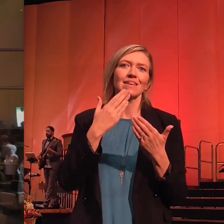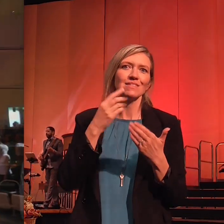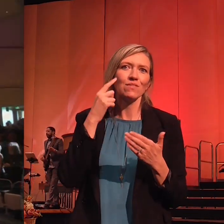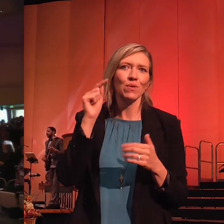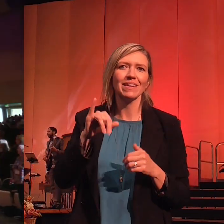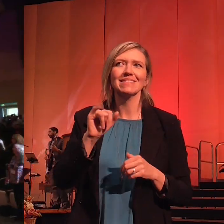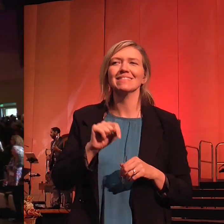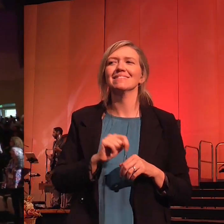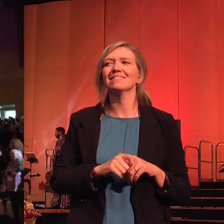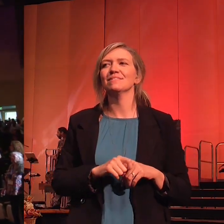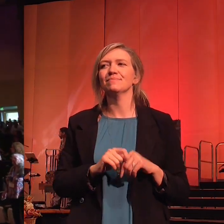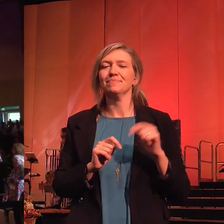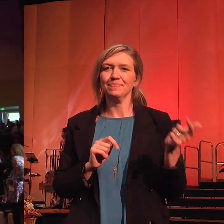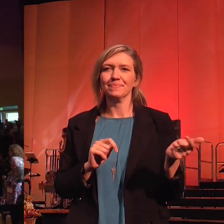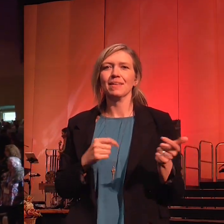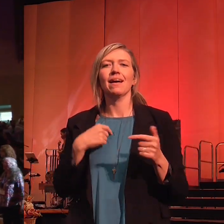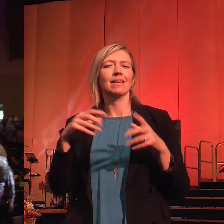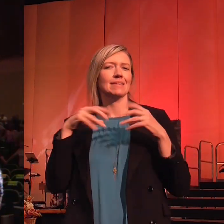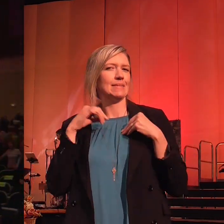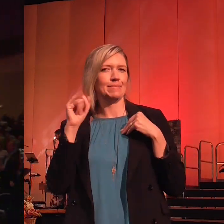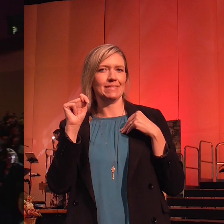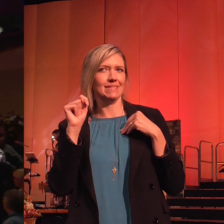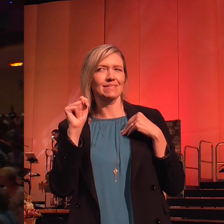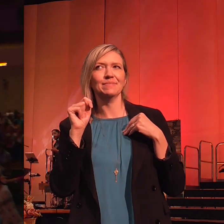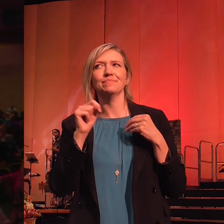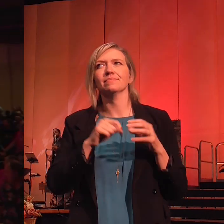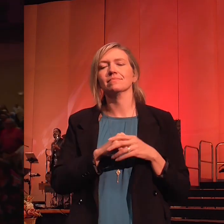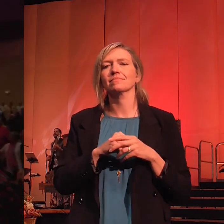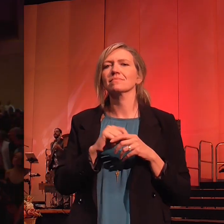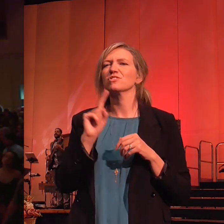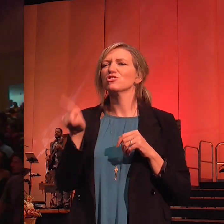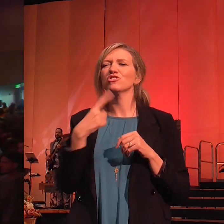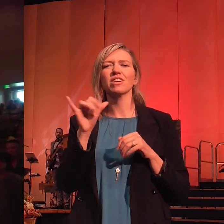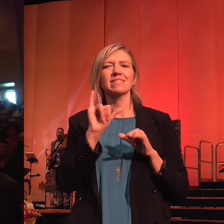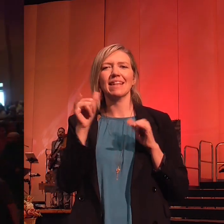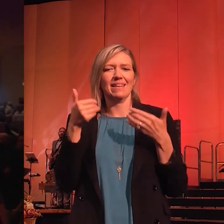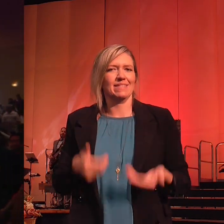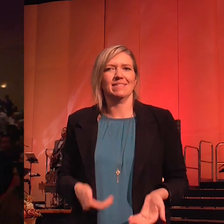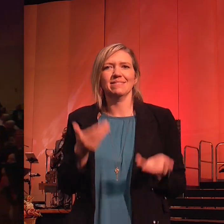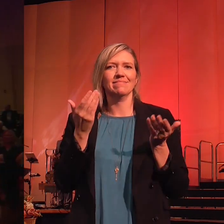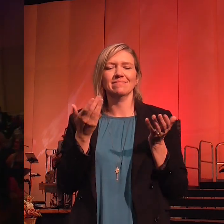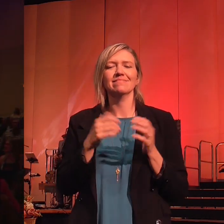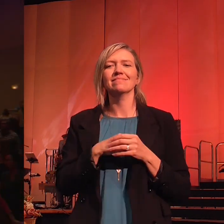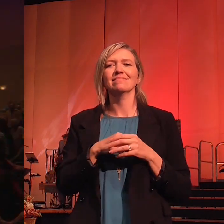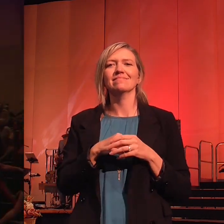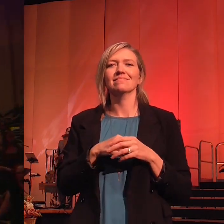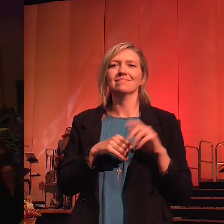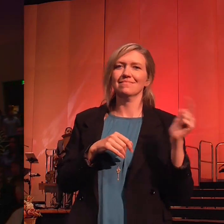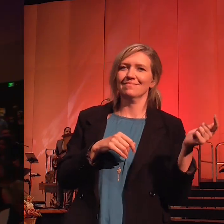I give thanks for it, and I accept it. Just